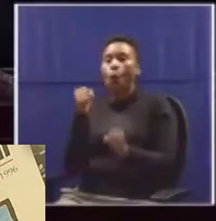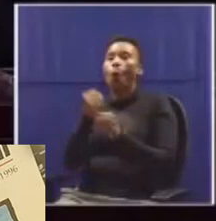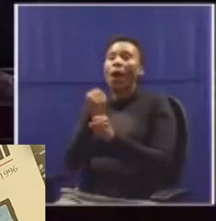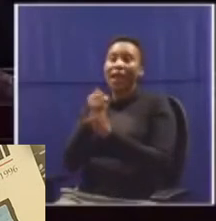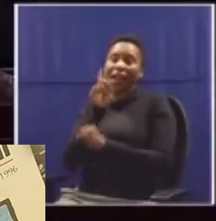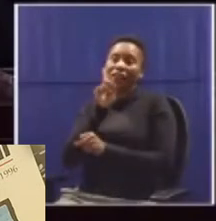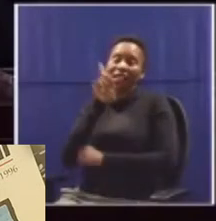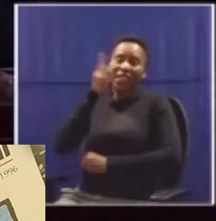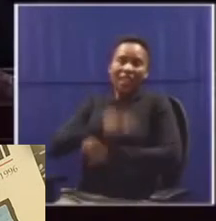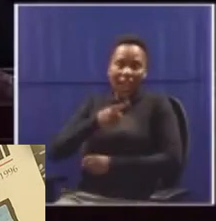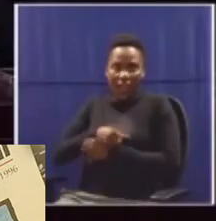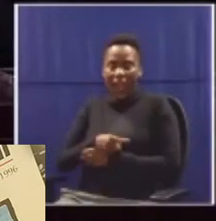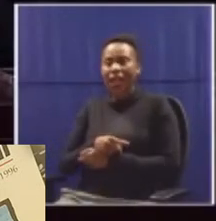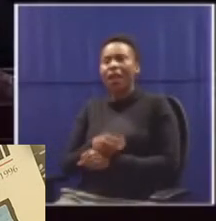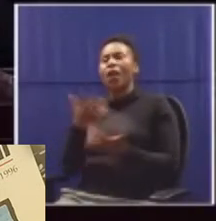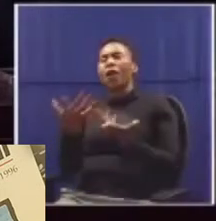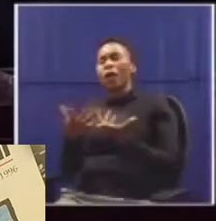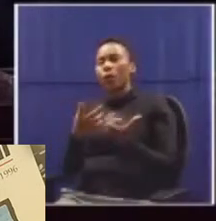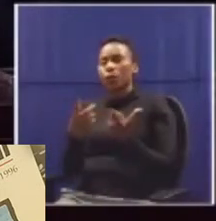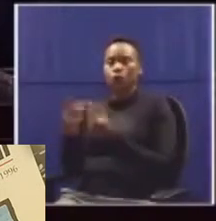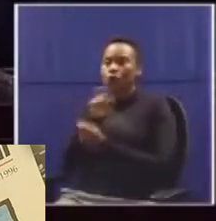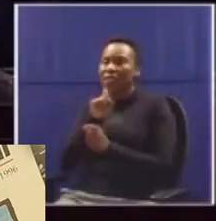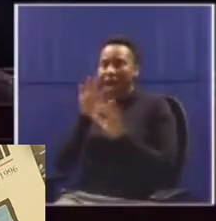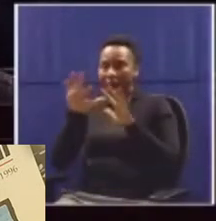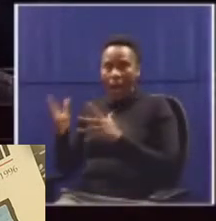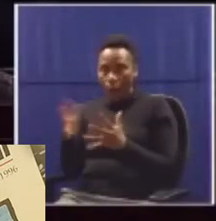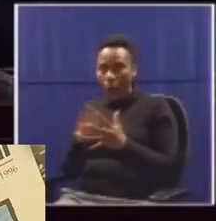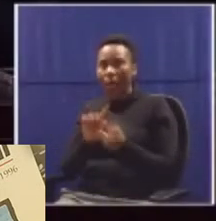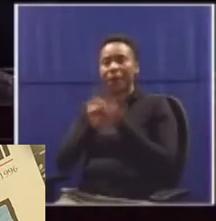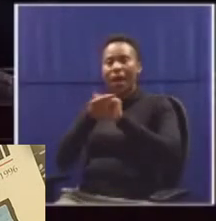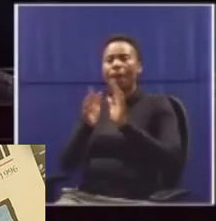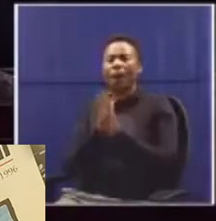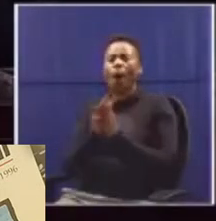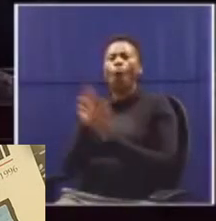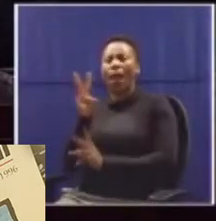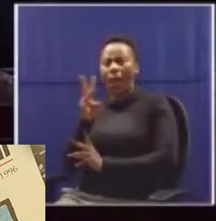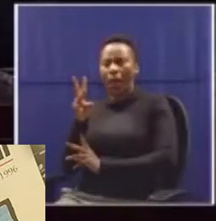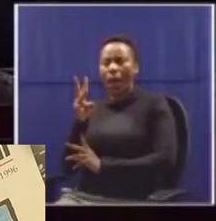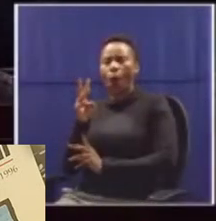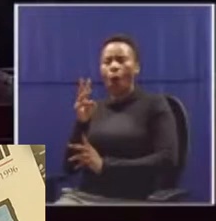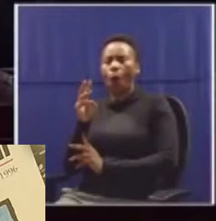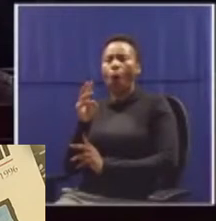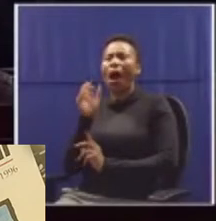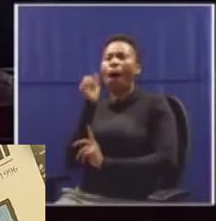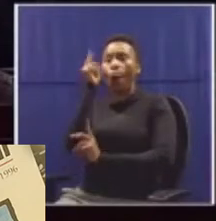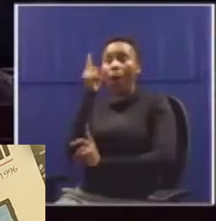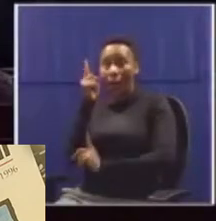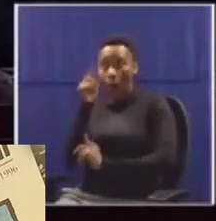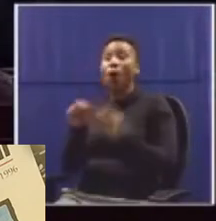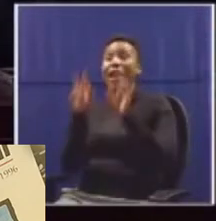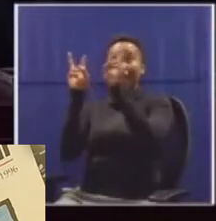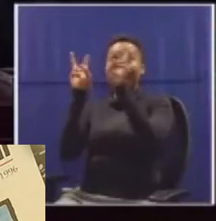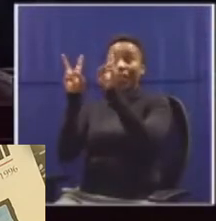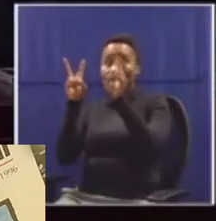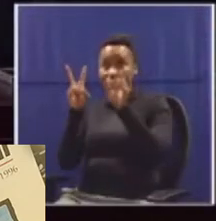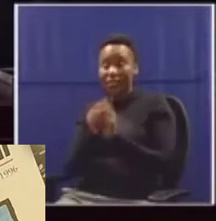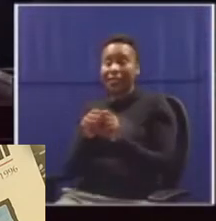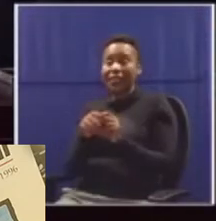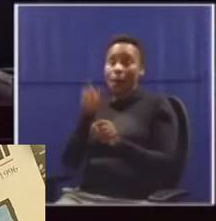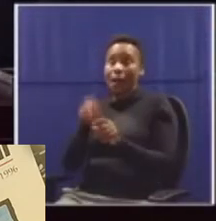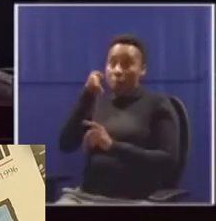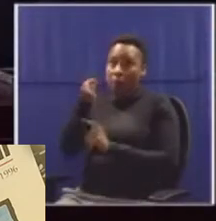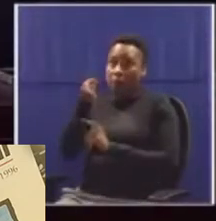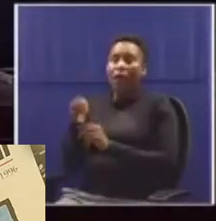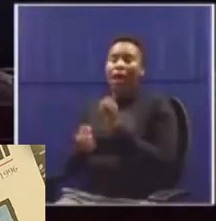law how to apply the law and they become aware of legal issues within South Africa and most importantly those